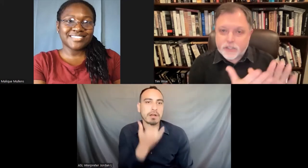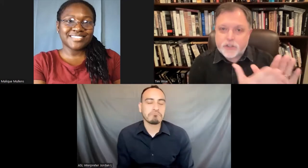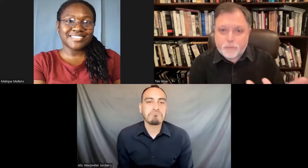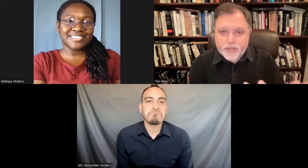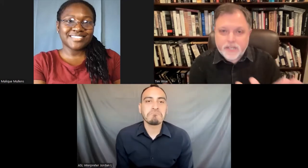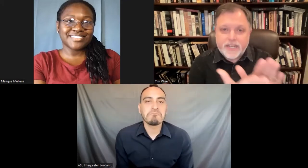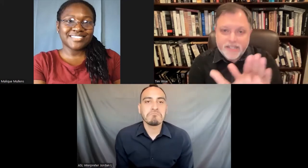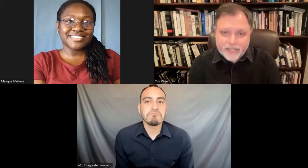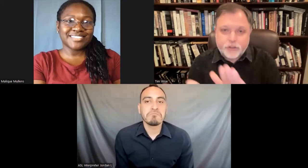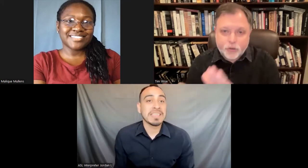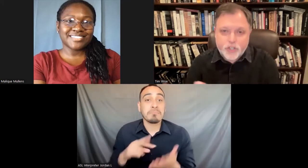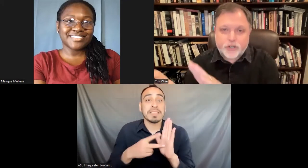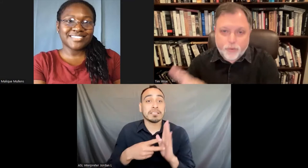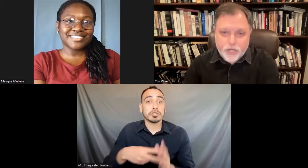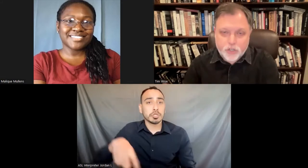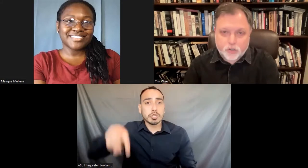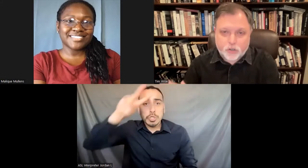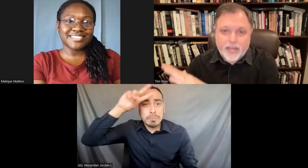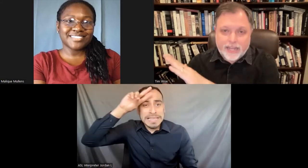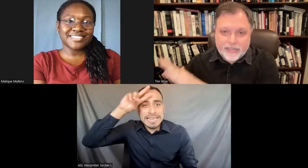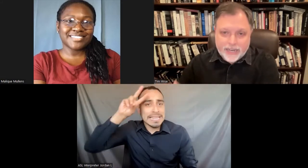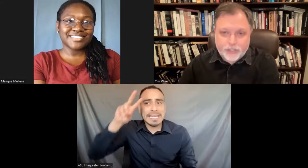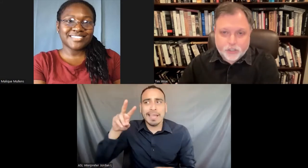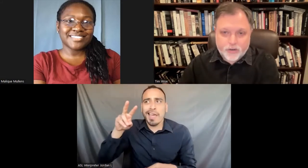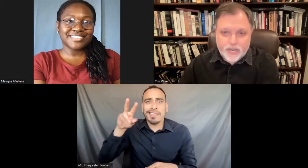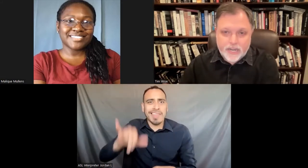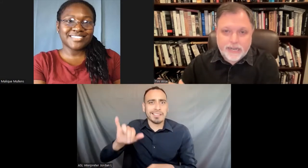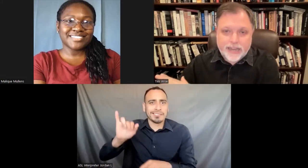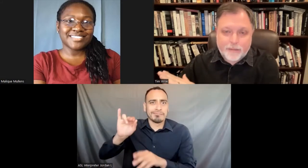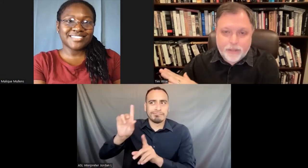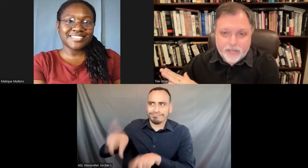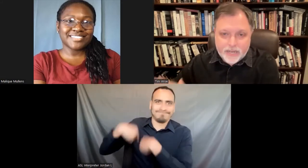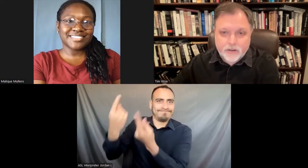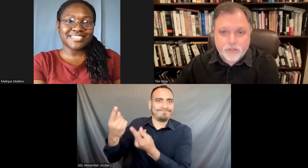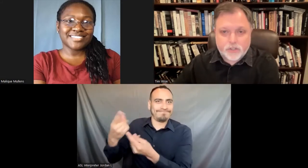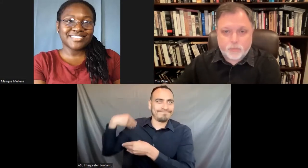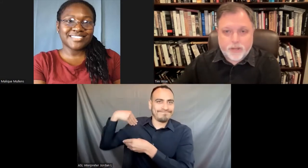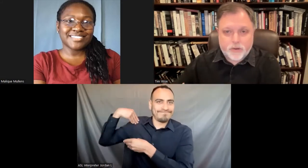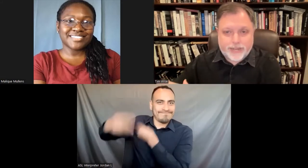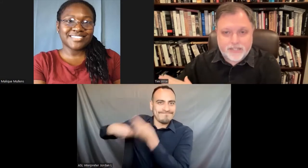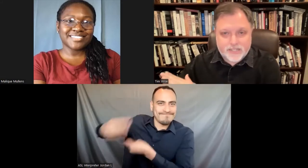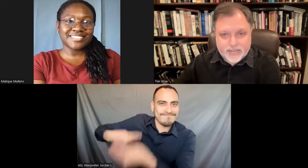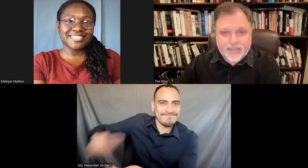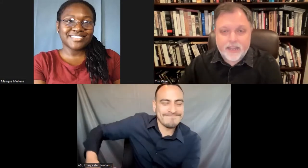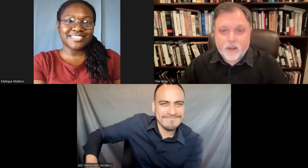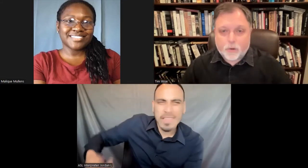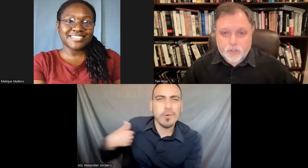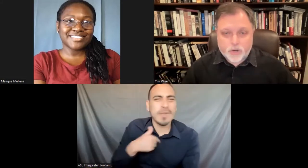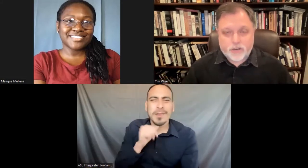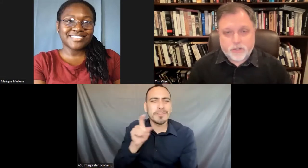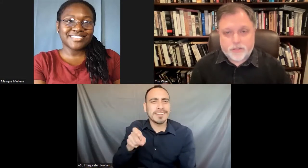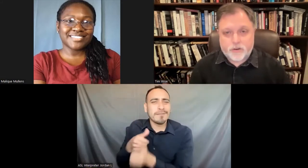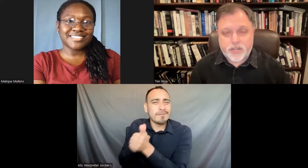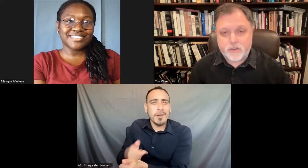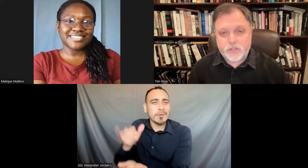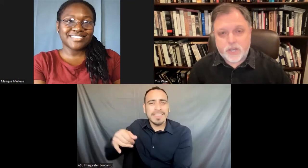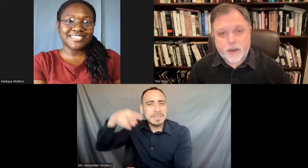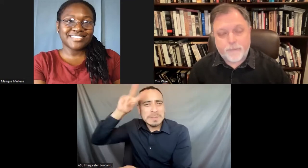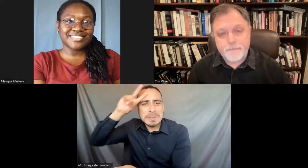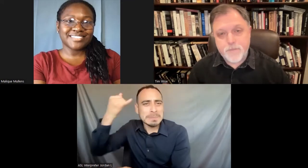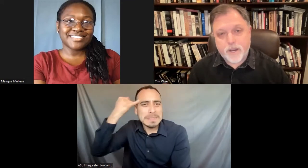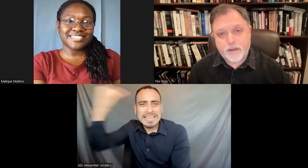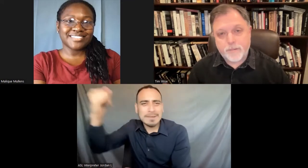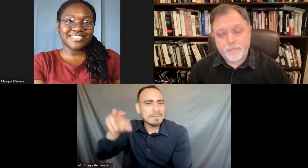means that stupidity is intergenerational in nature, and it need not be adhered to, whether that's today or 230 years